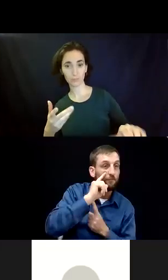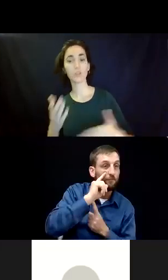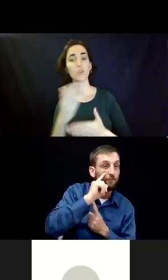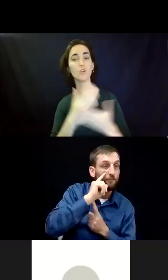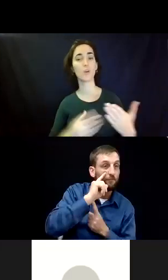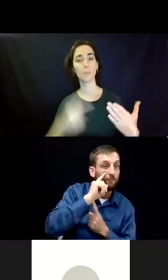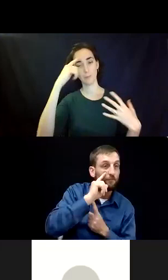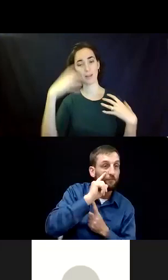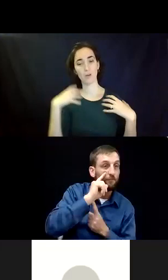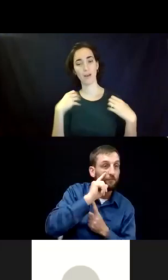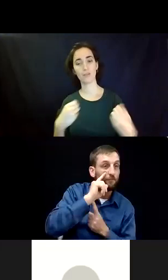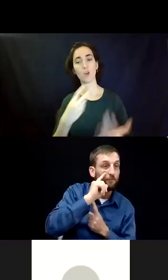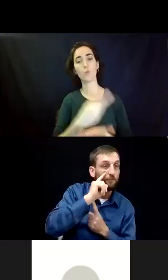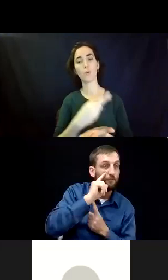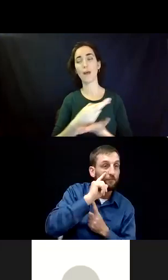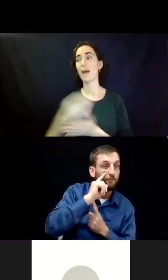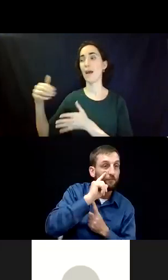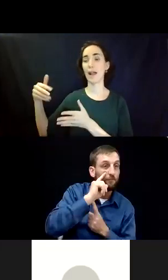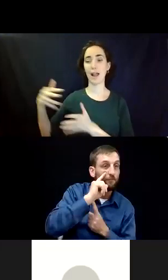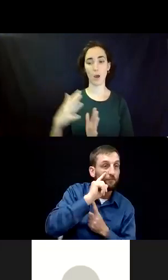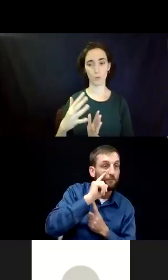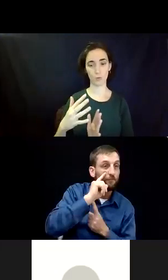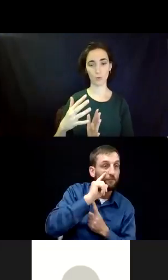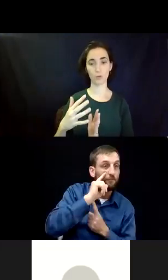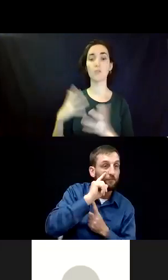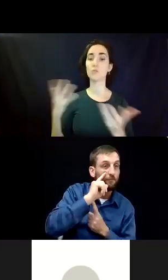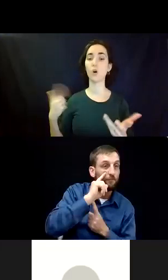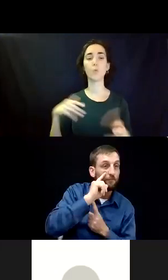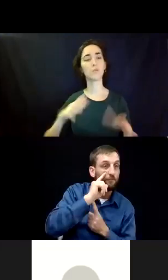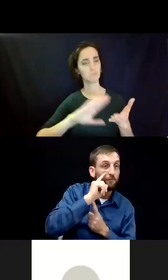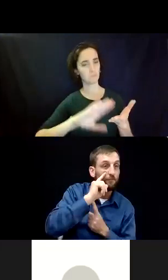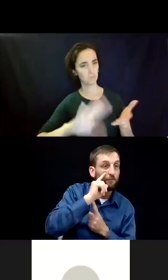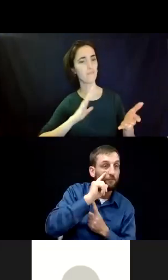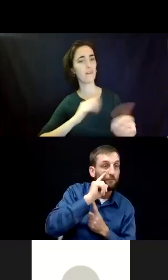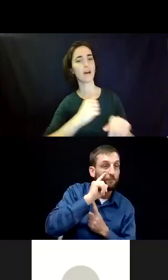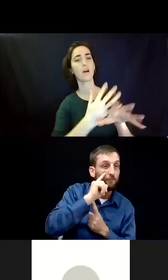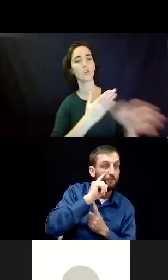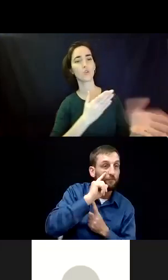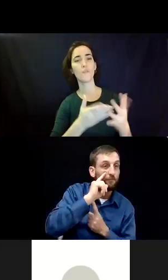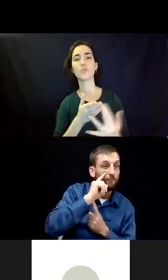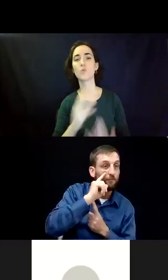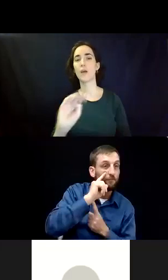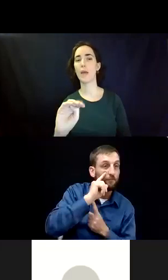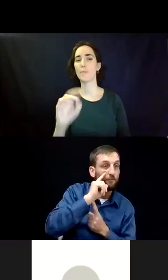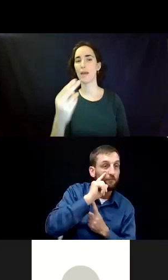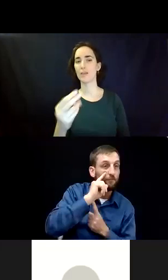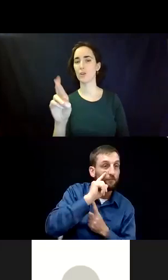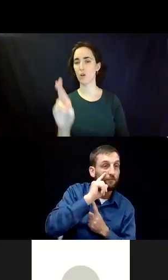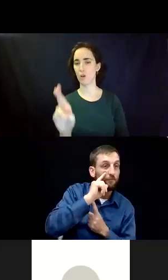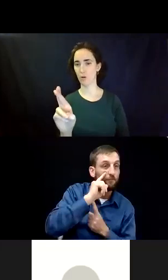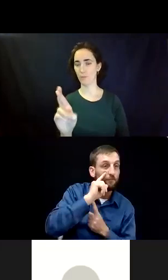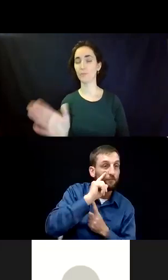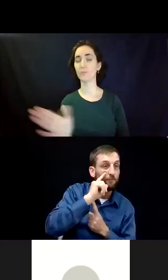health rehabilitation allowances. And so we've allowed telehealth services through the MHRs. We've also allowed